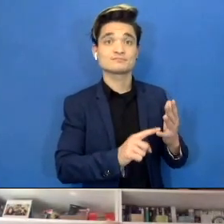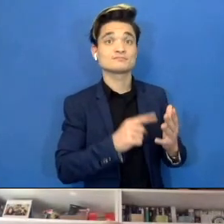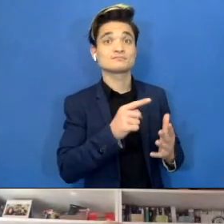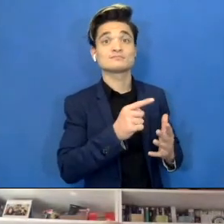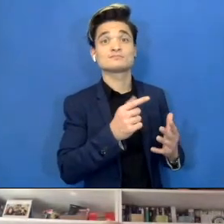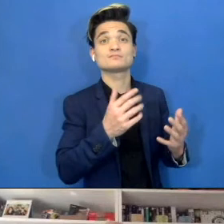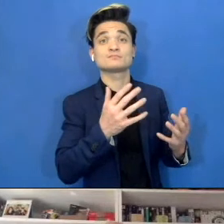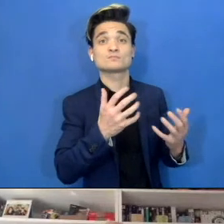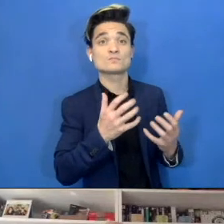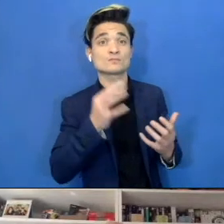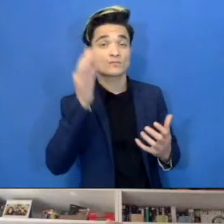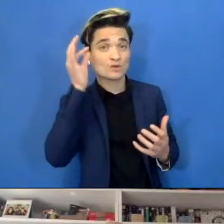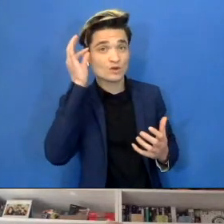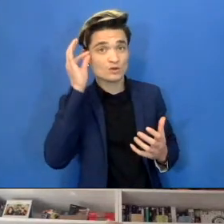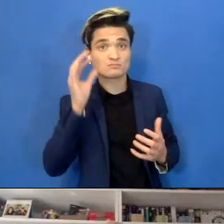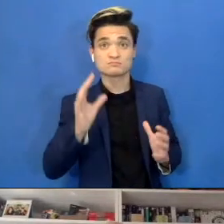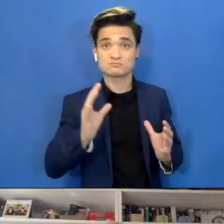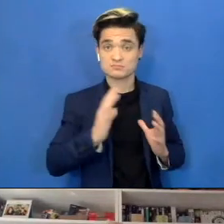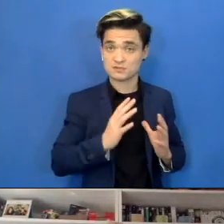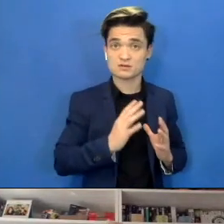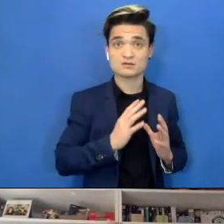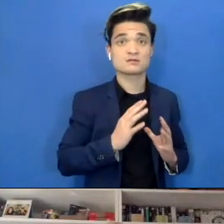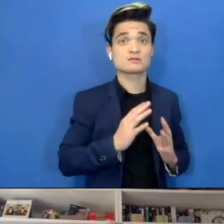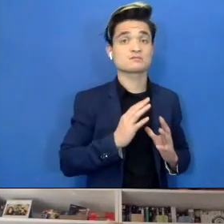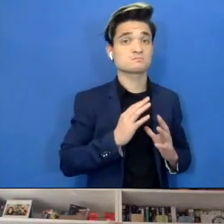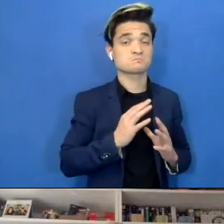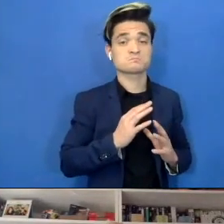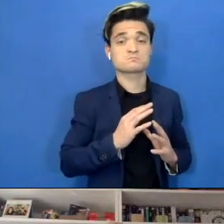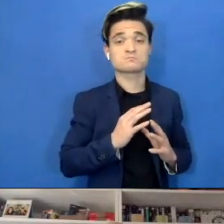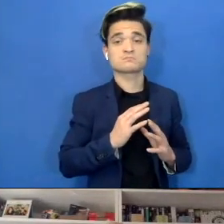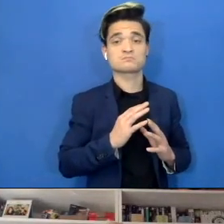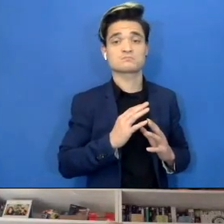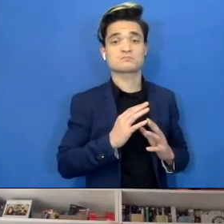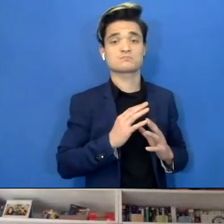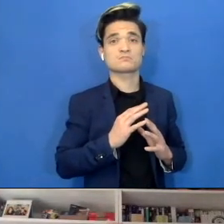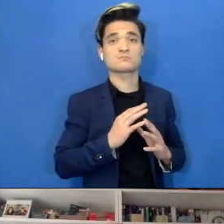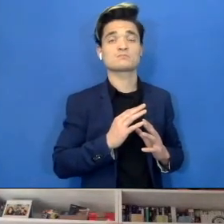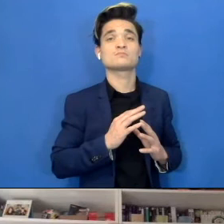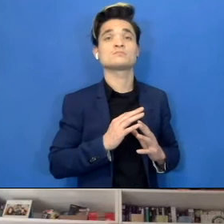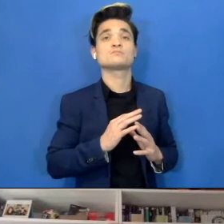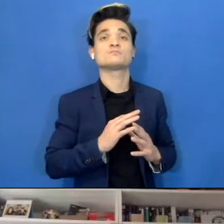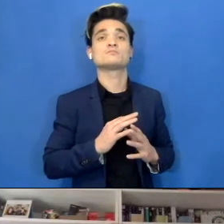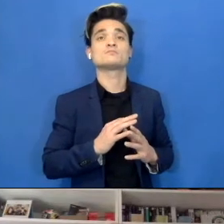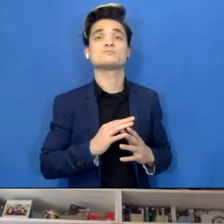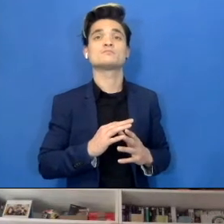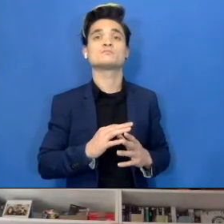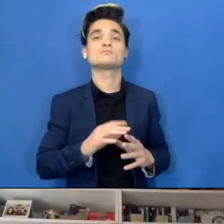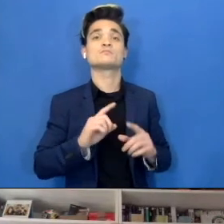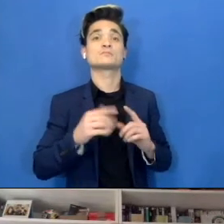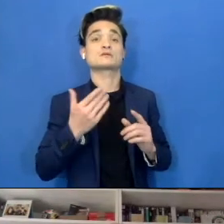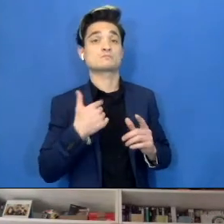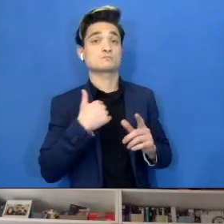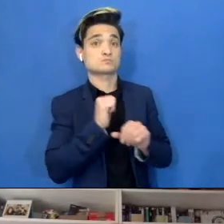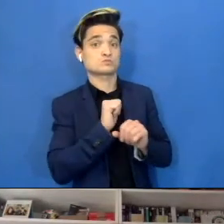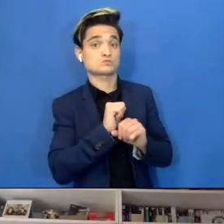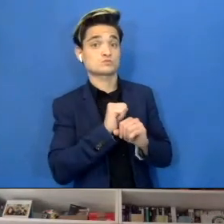great. And I work with you that maybe